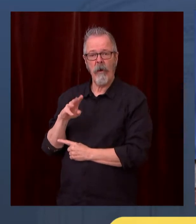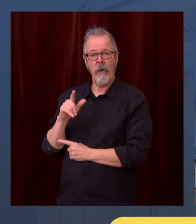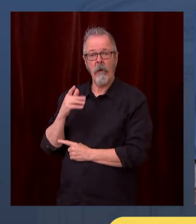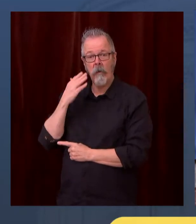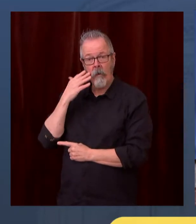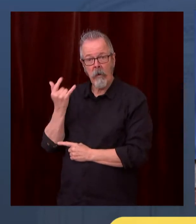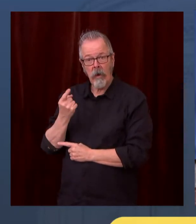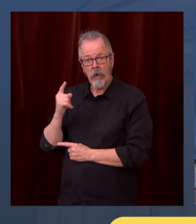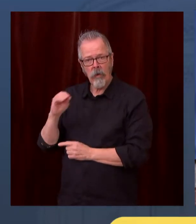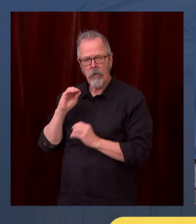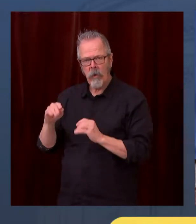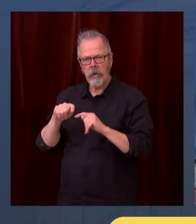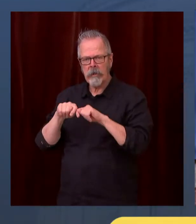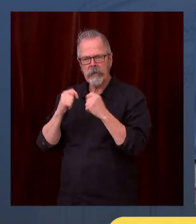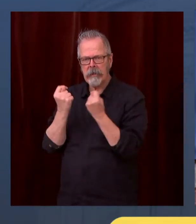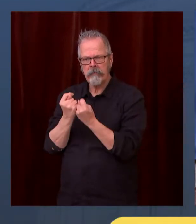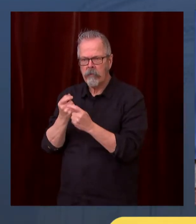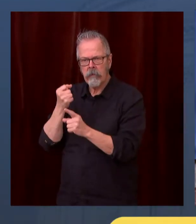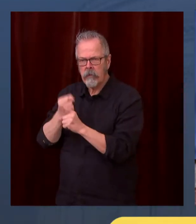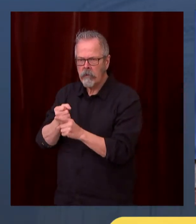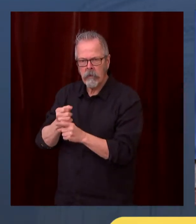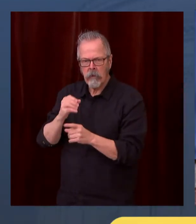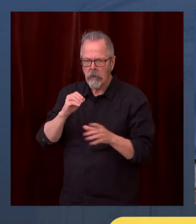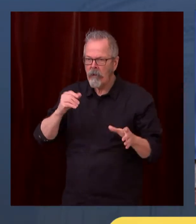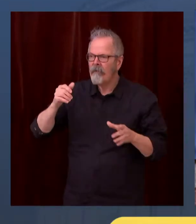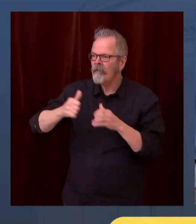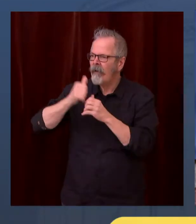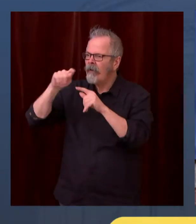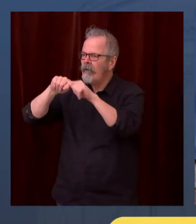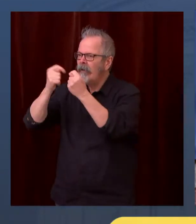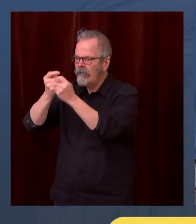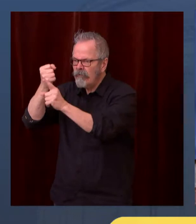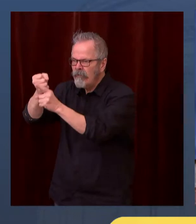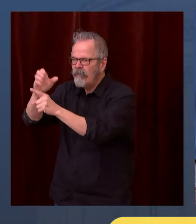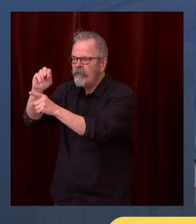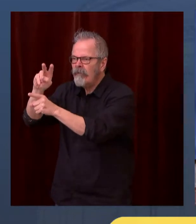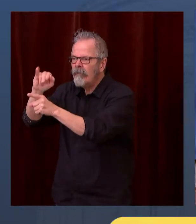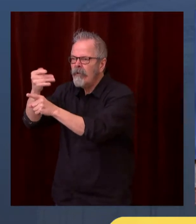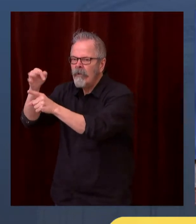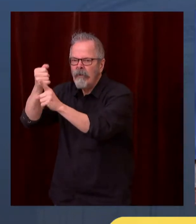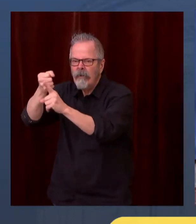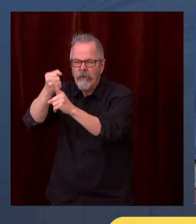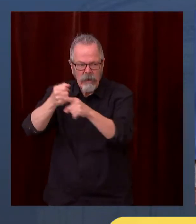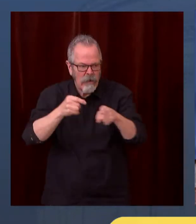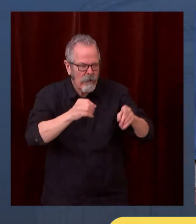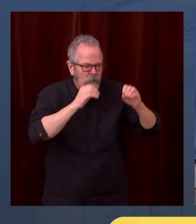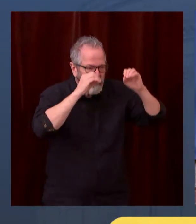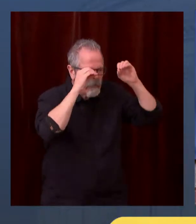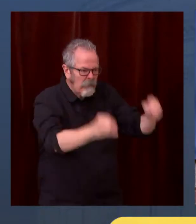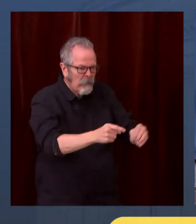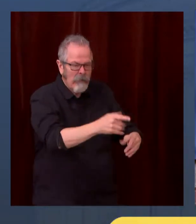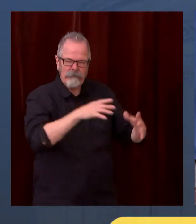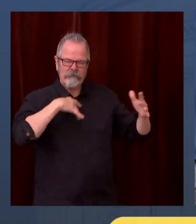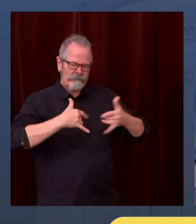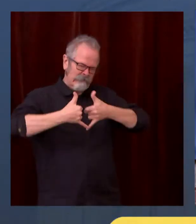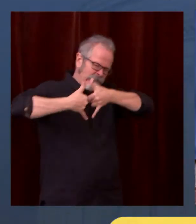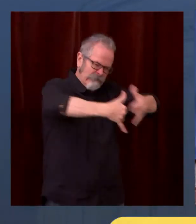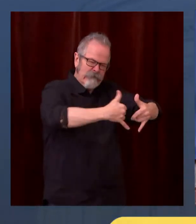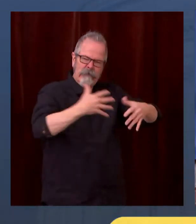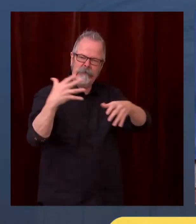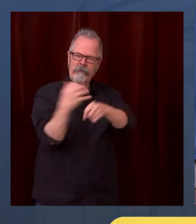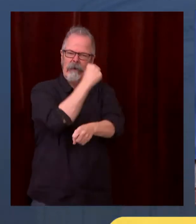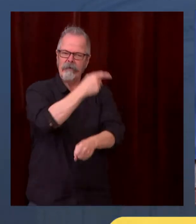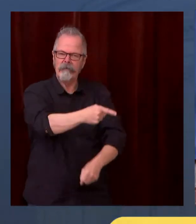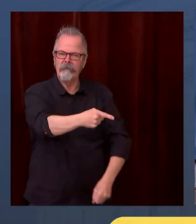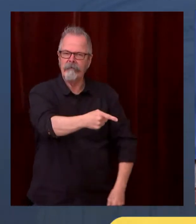to Coach Carroll and the team that saved the health of the Seahawk players. I also thank NFL Commissioner Roger Goodell. I spoke to